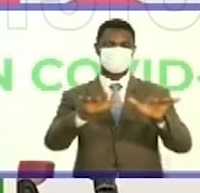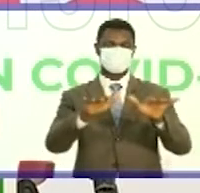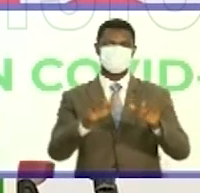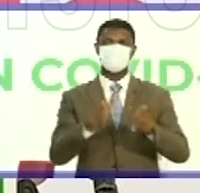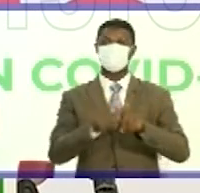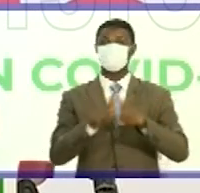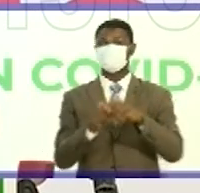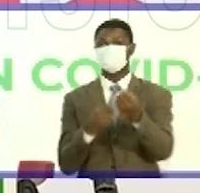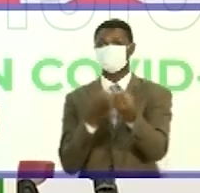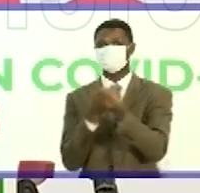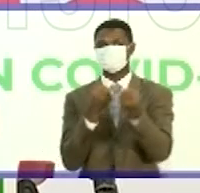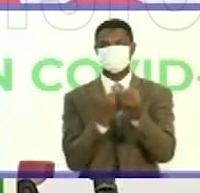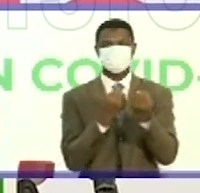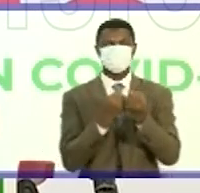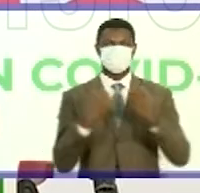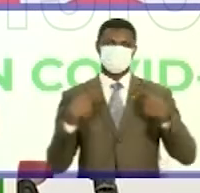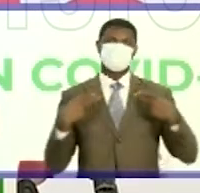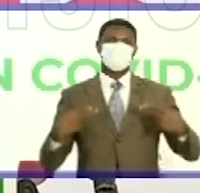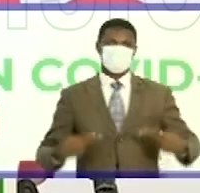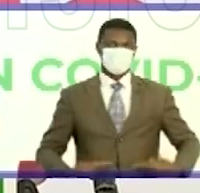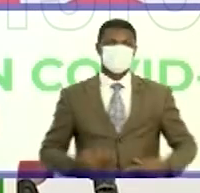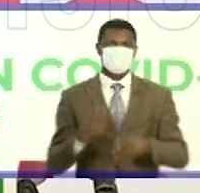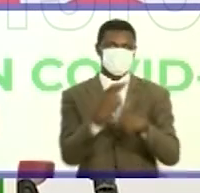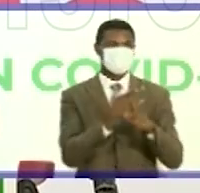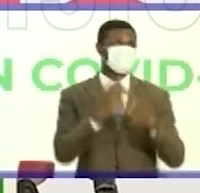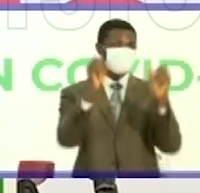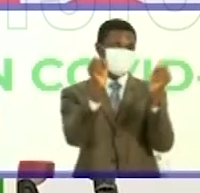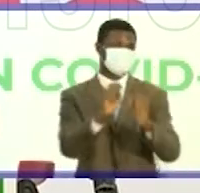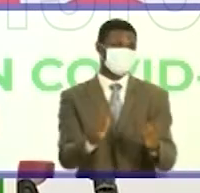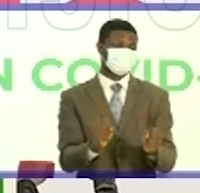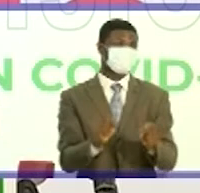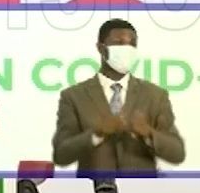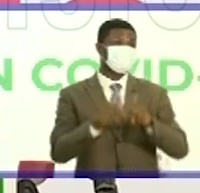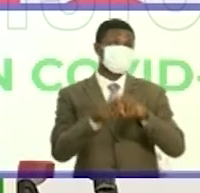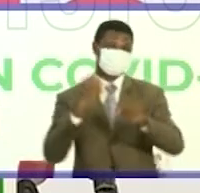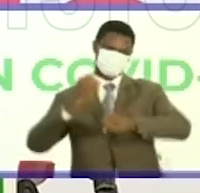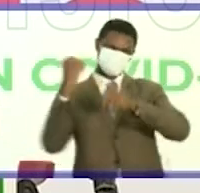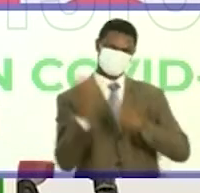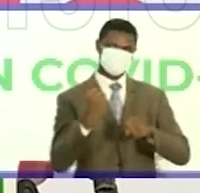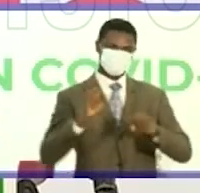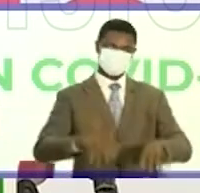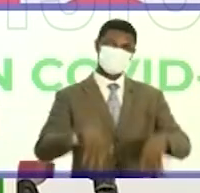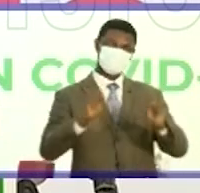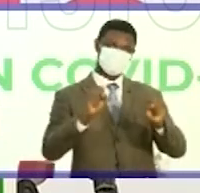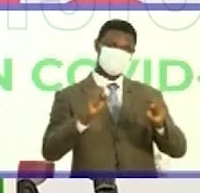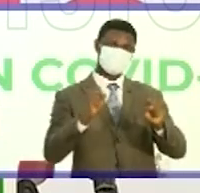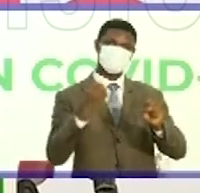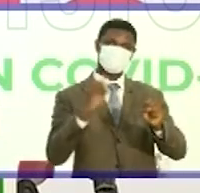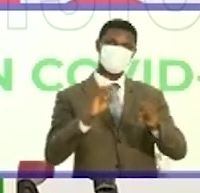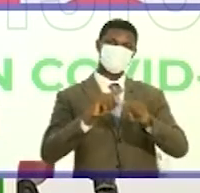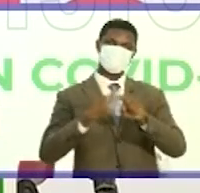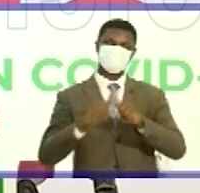supporting the healthcare system and strengthening the adoption of non-pharmaceutical